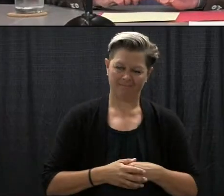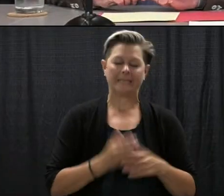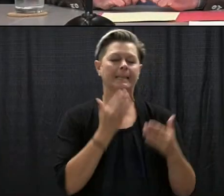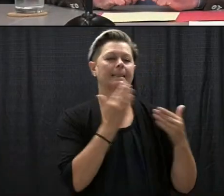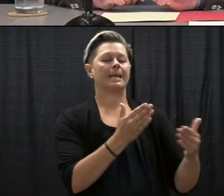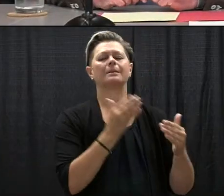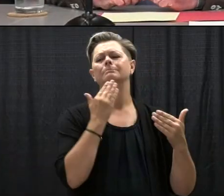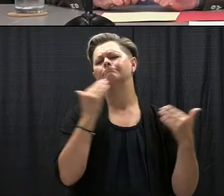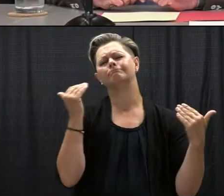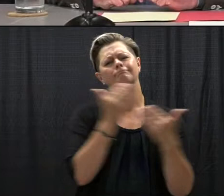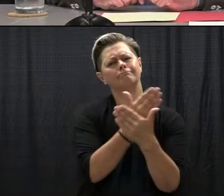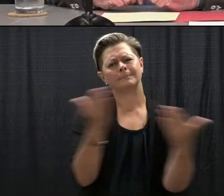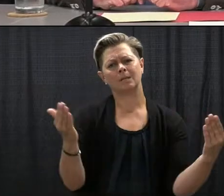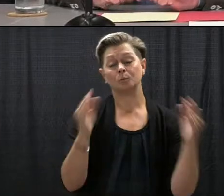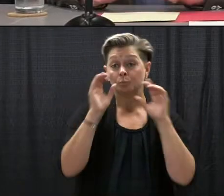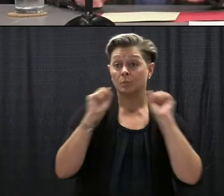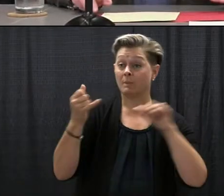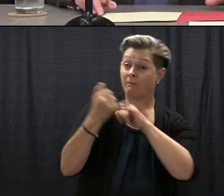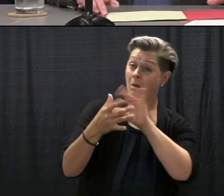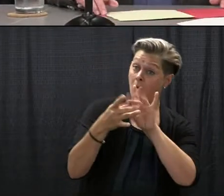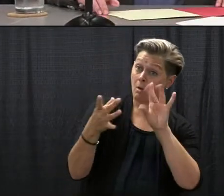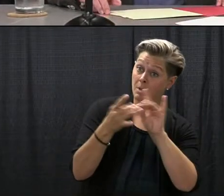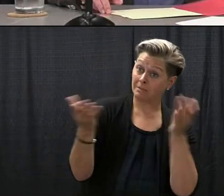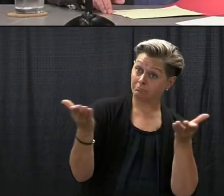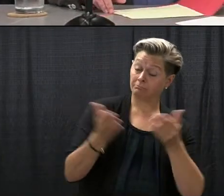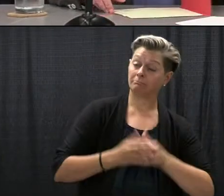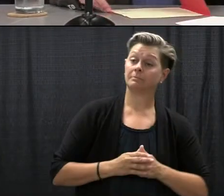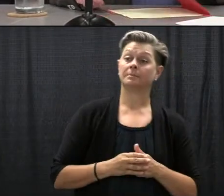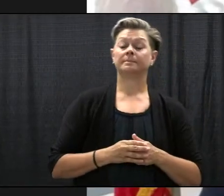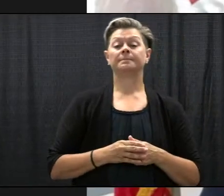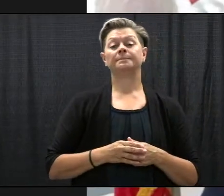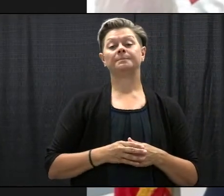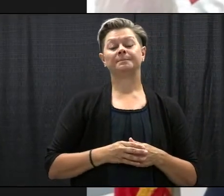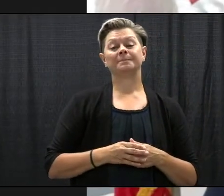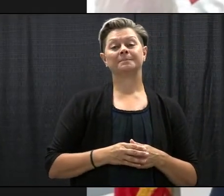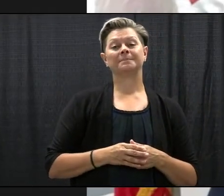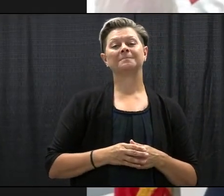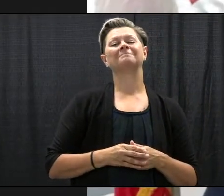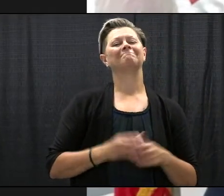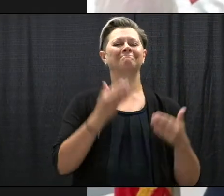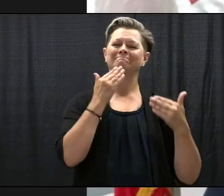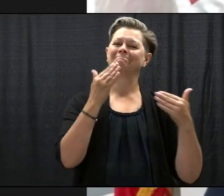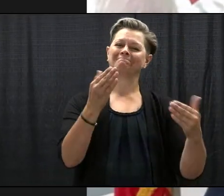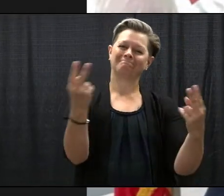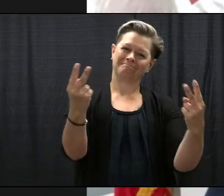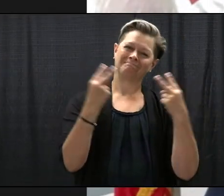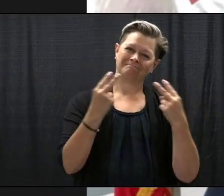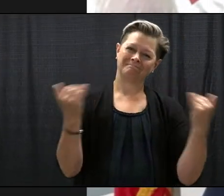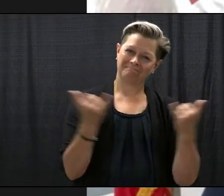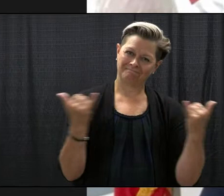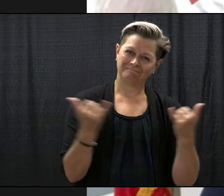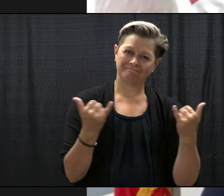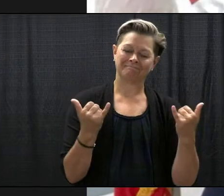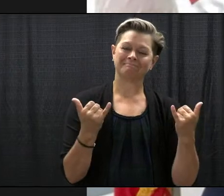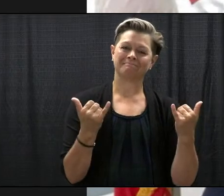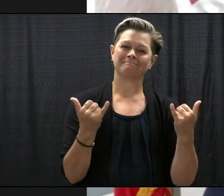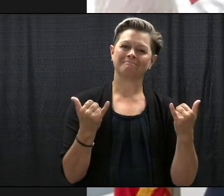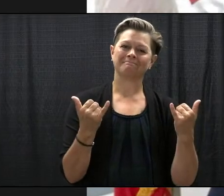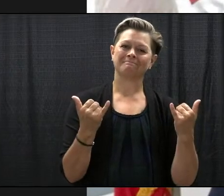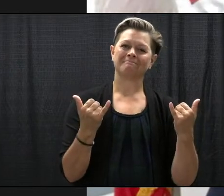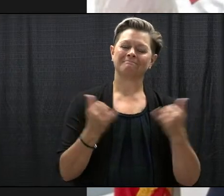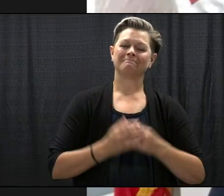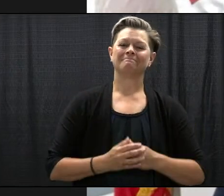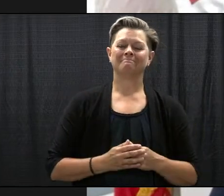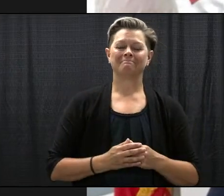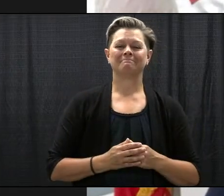Thank you, everyone. Premier, do you have any final comments for today? Well, thank you all for joining us today. Certainly